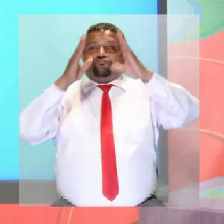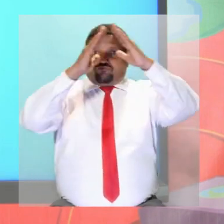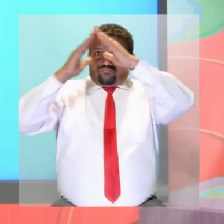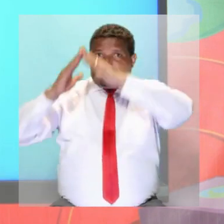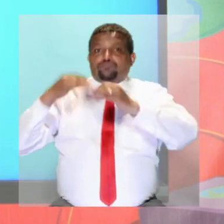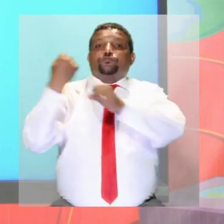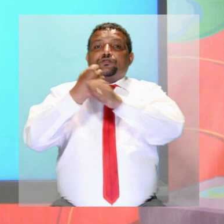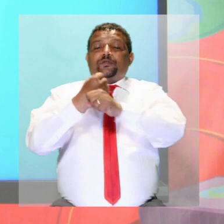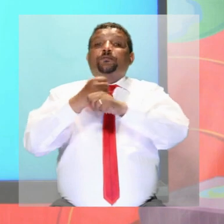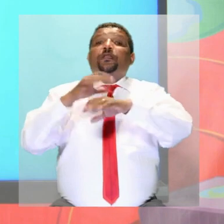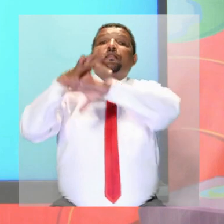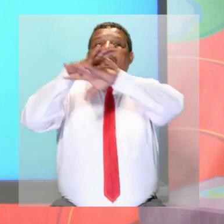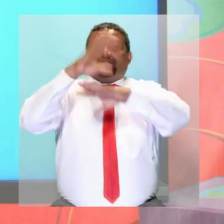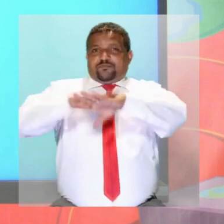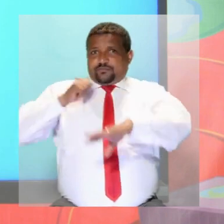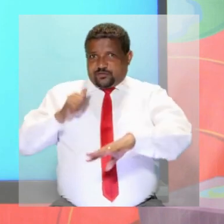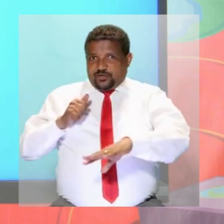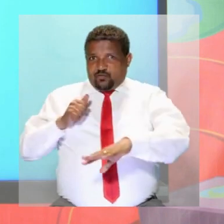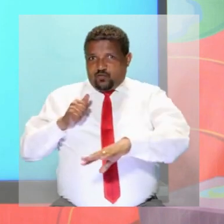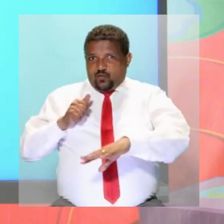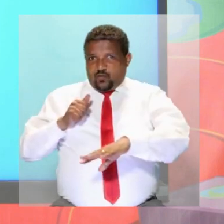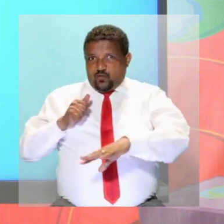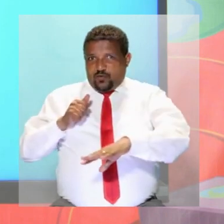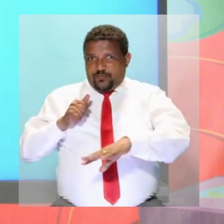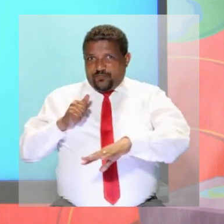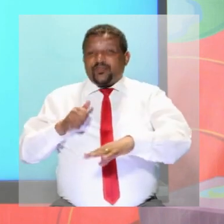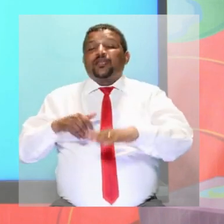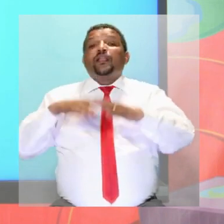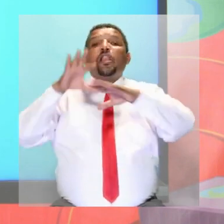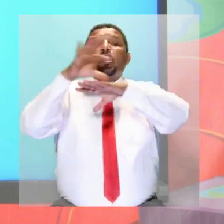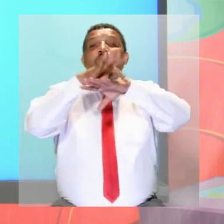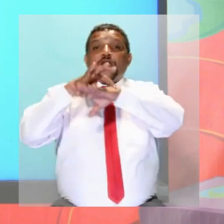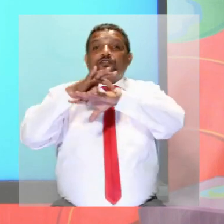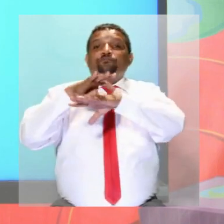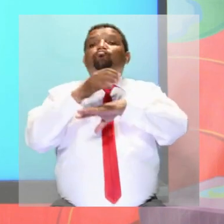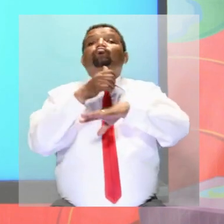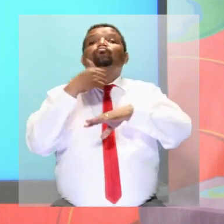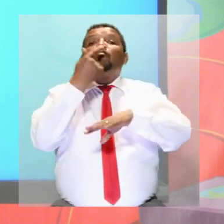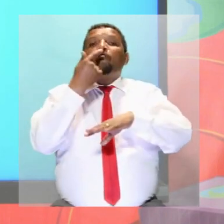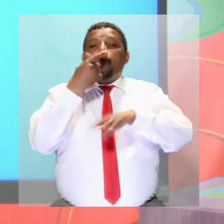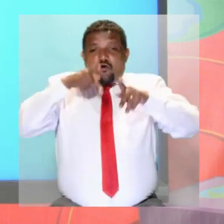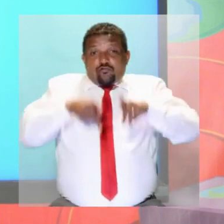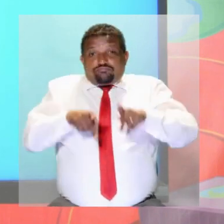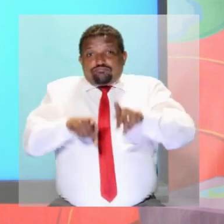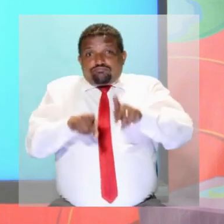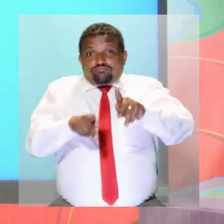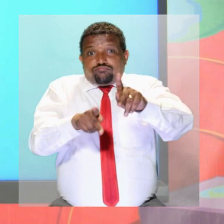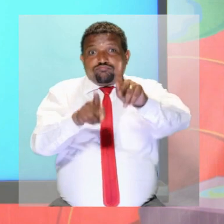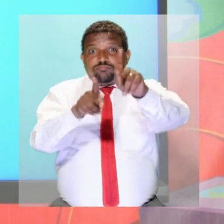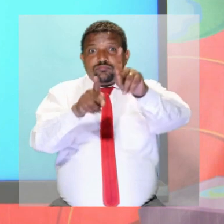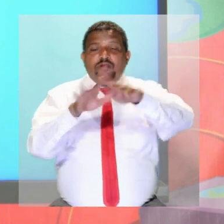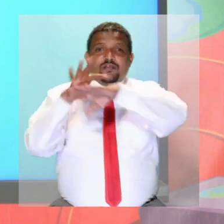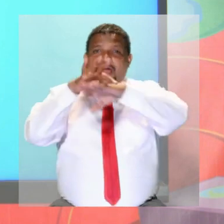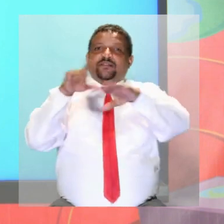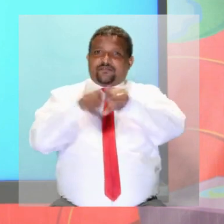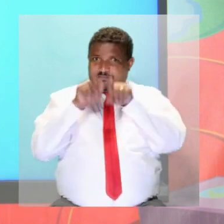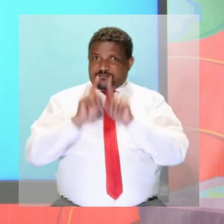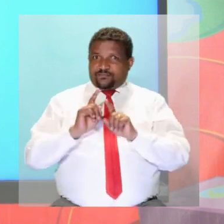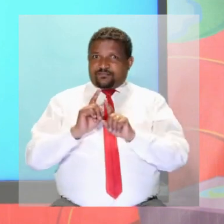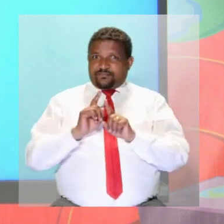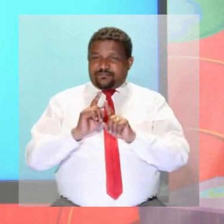is considered as land. The land that farmers use for farm production is considered as